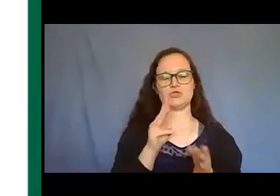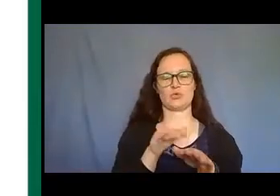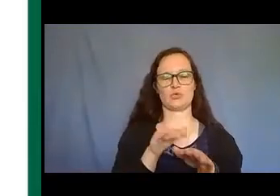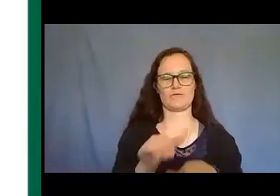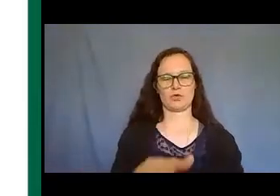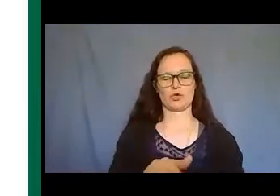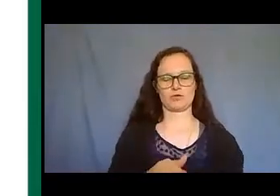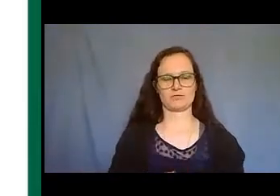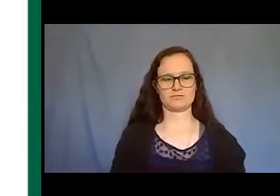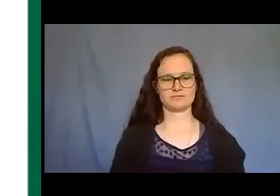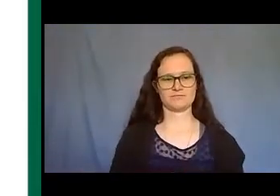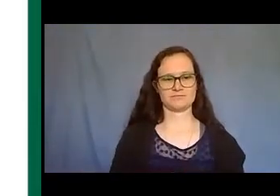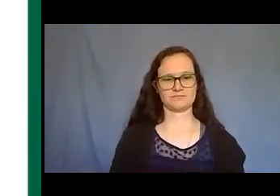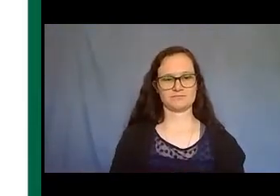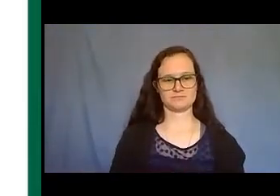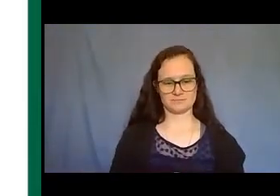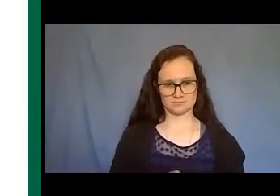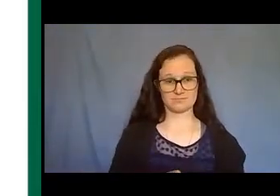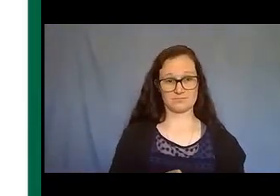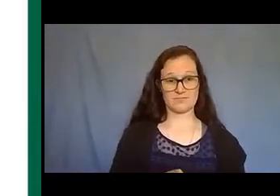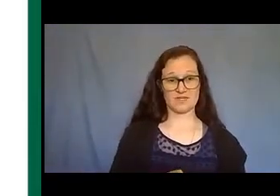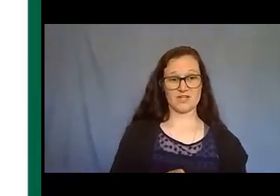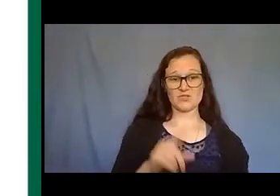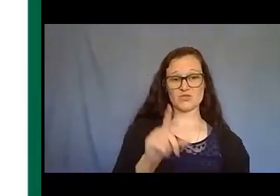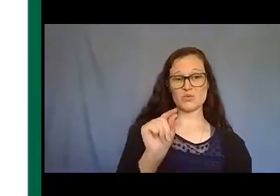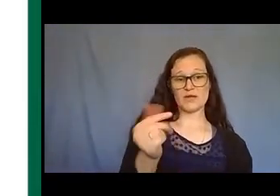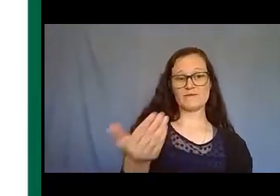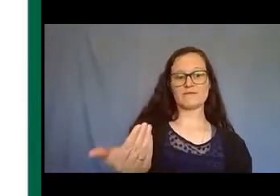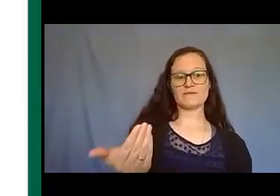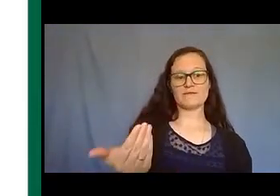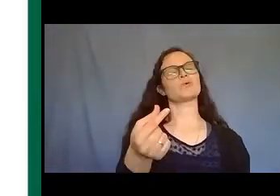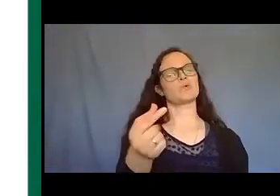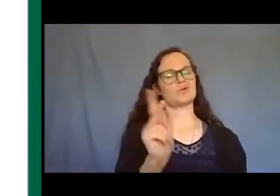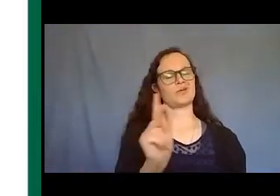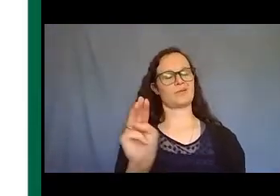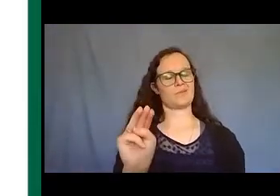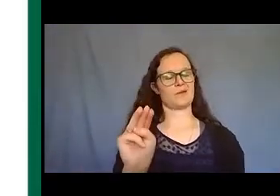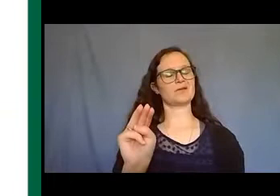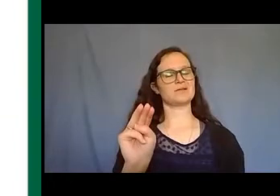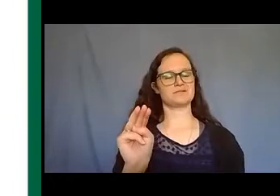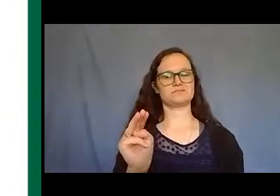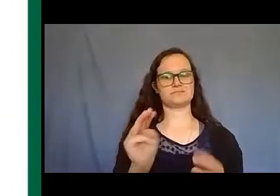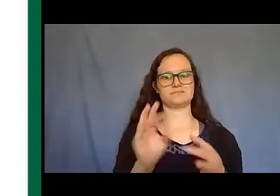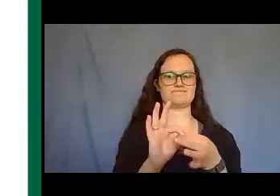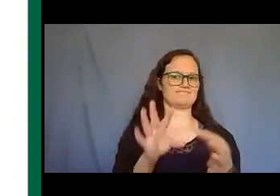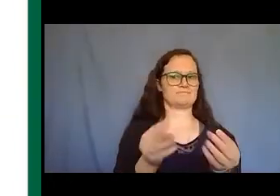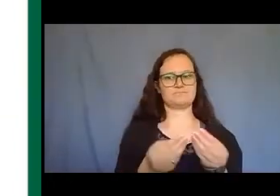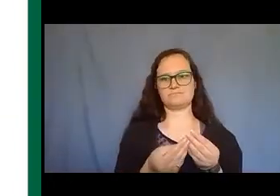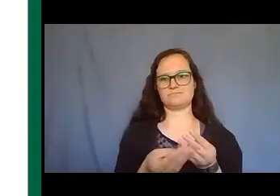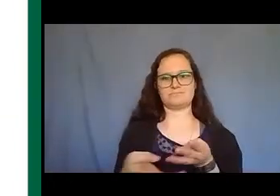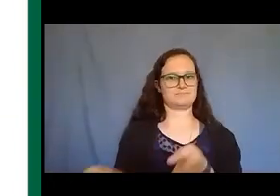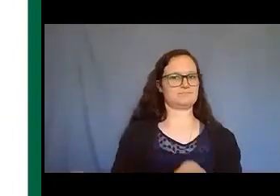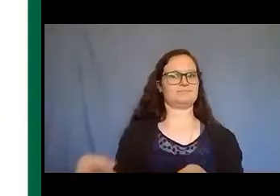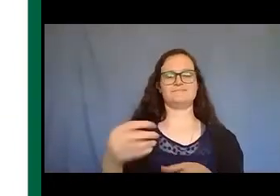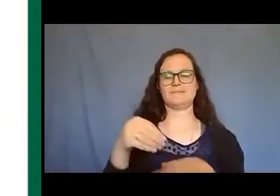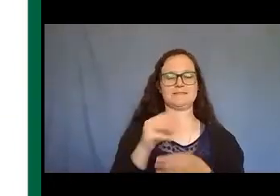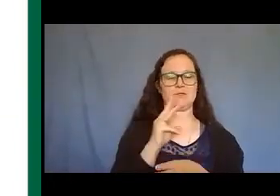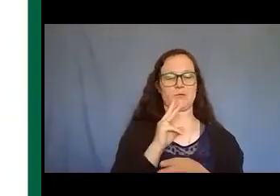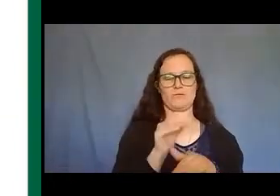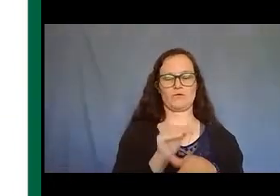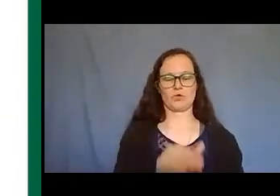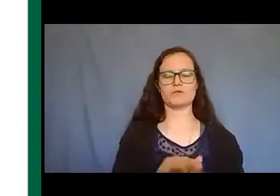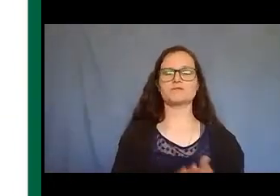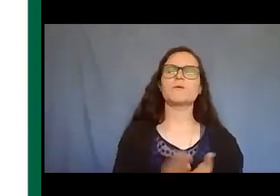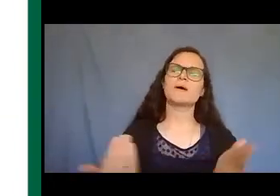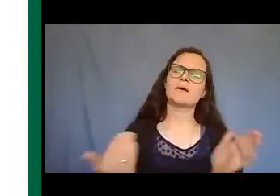finally, again, in 2015, the Gold King mine release occurred. And so from this, getting to